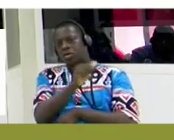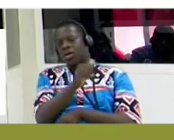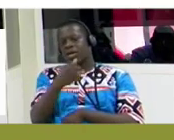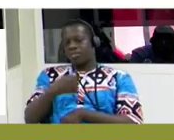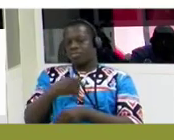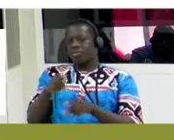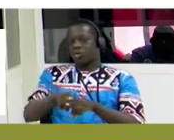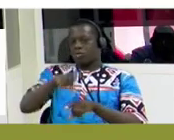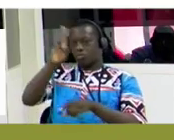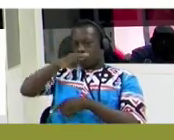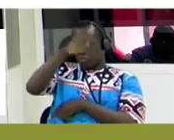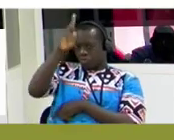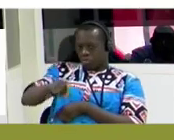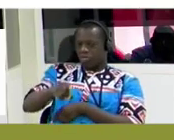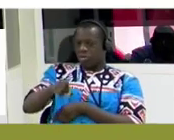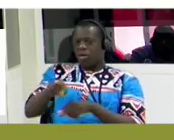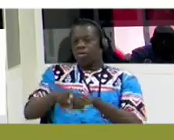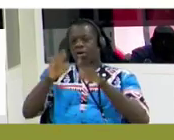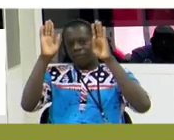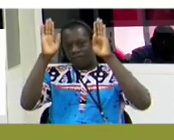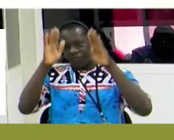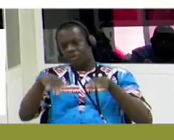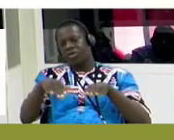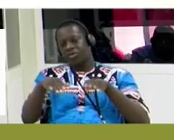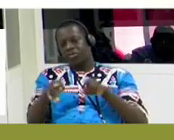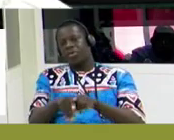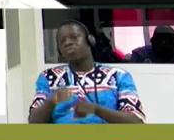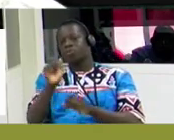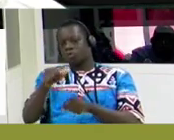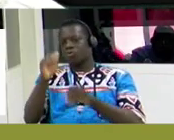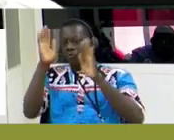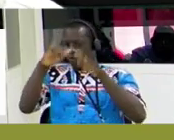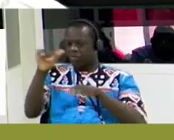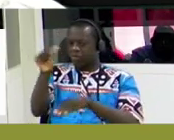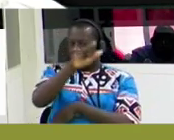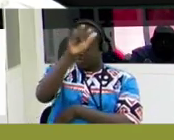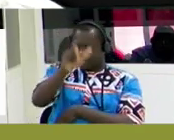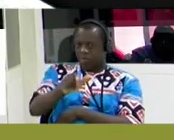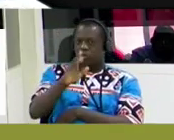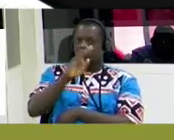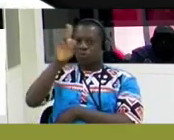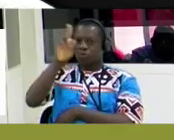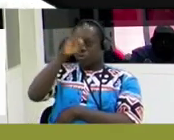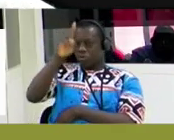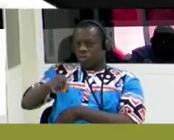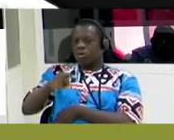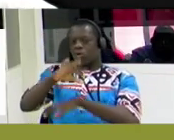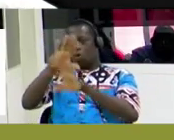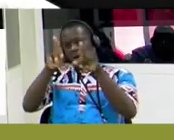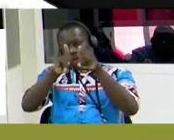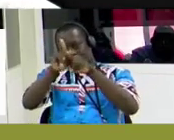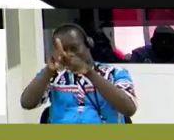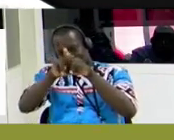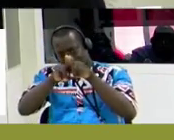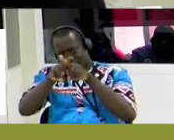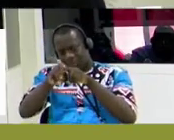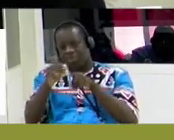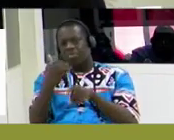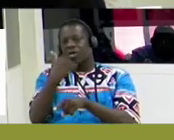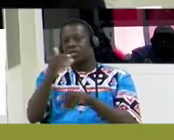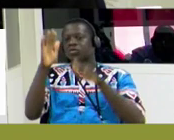Maybe somebody will offend me, I can forgive him. We are interrelated. So I'm asking for forgiveness from